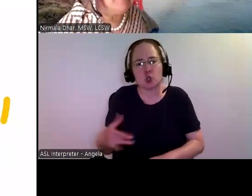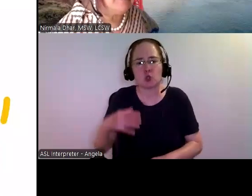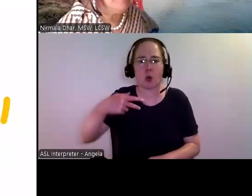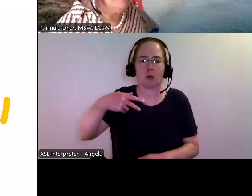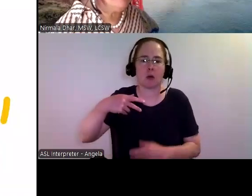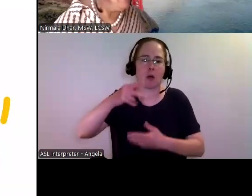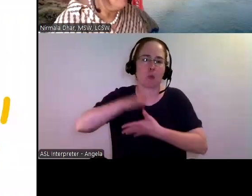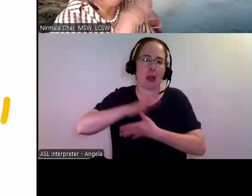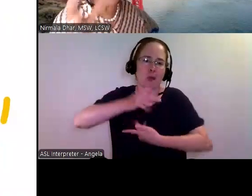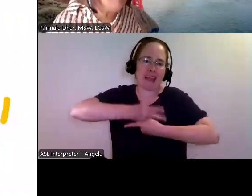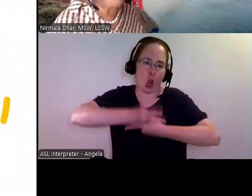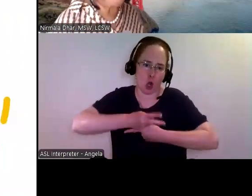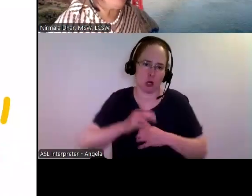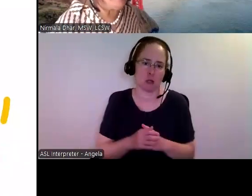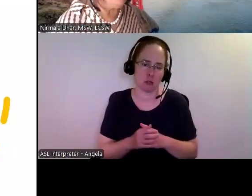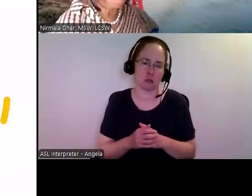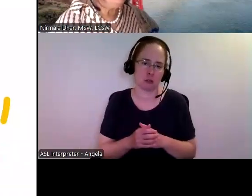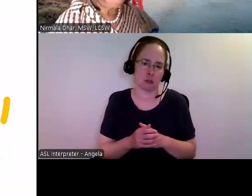care,